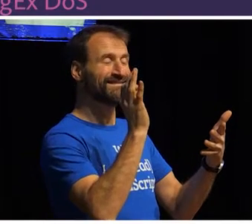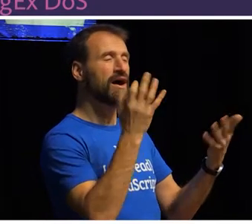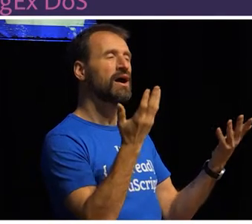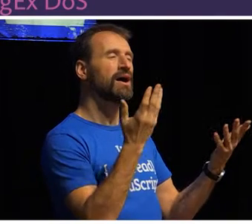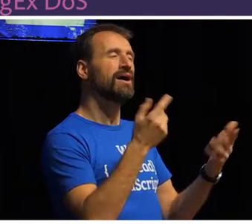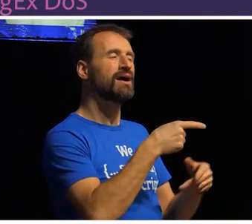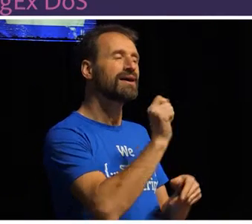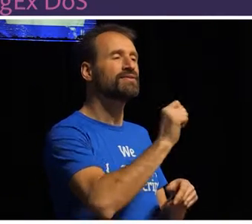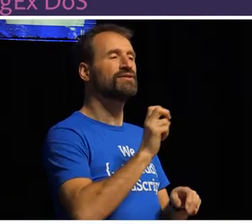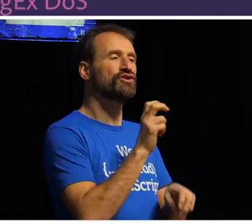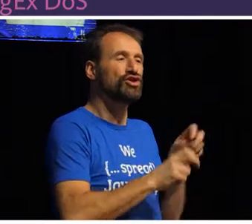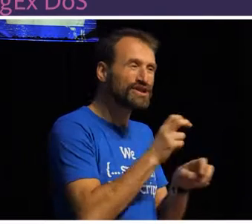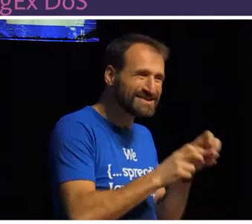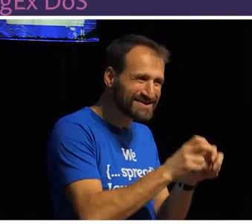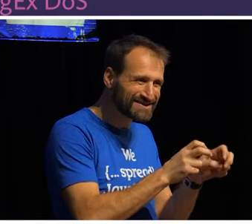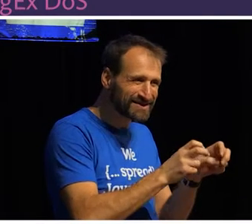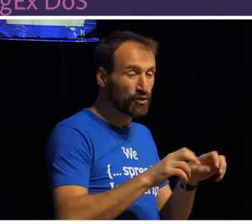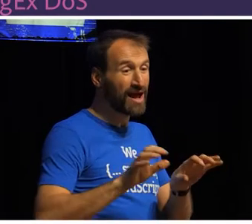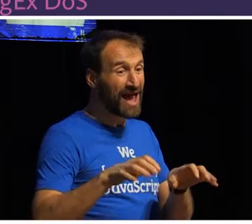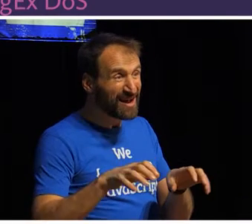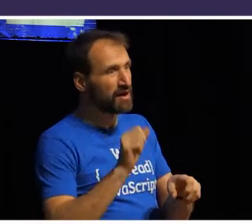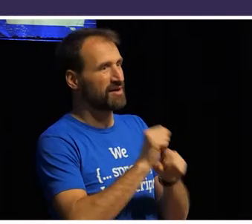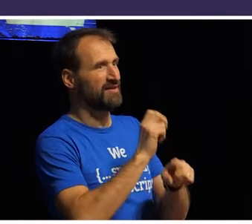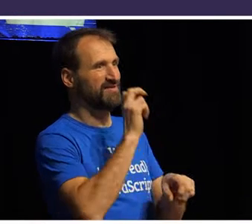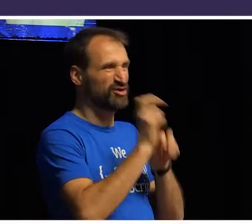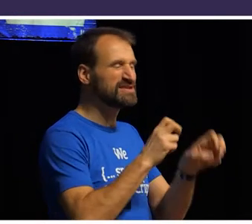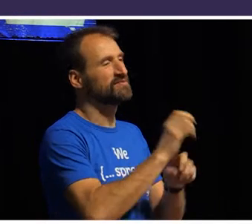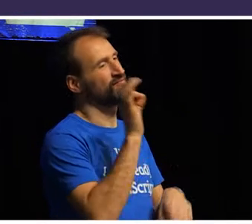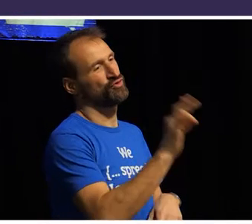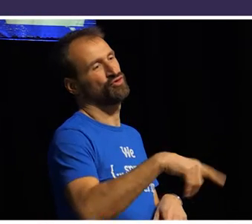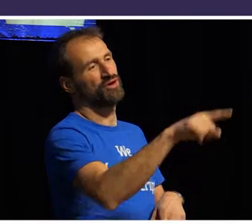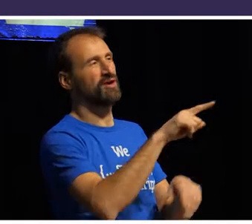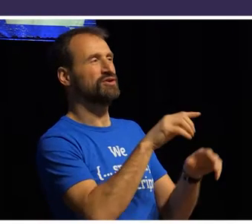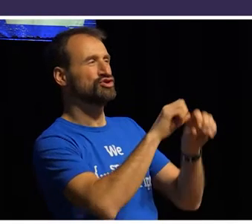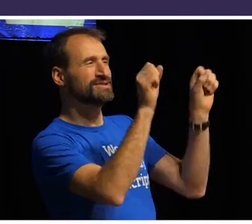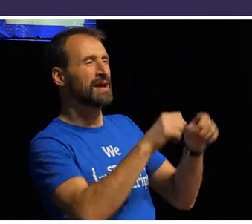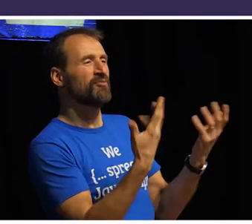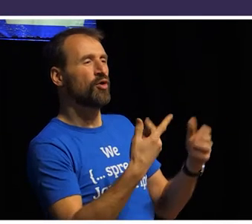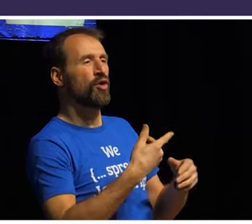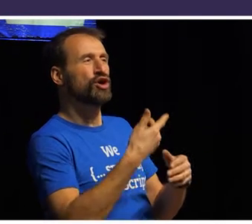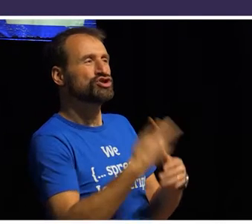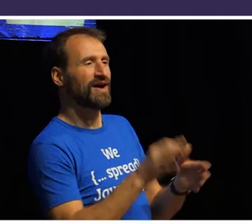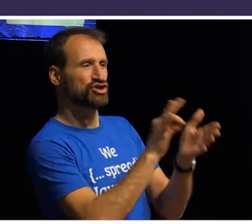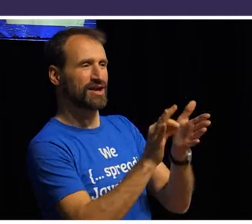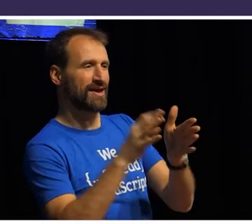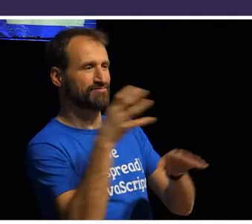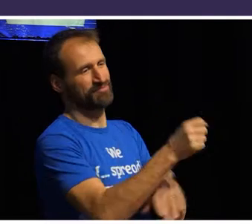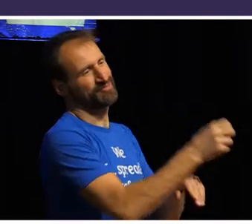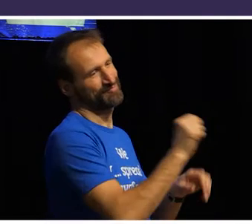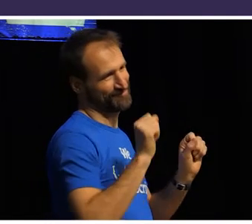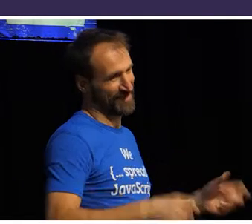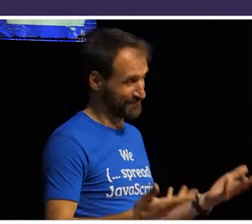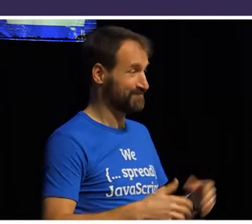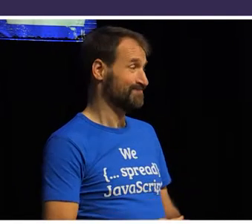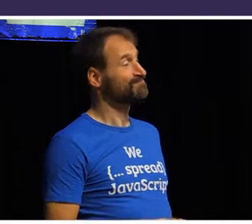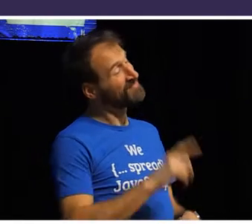to understand the weaknesses in your system and run forward the other thing that's important to remember is that these vulnerabilities